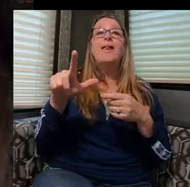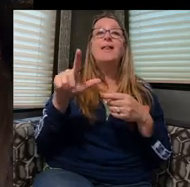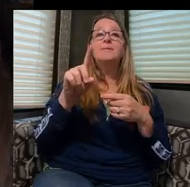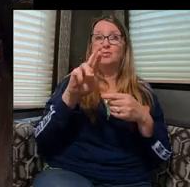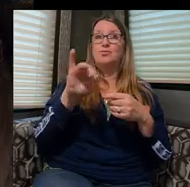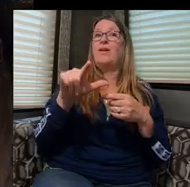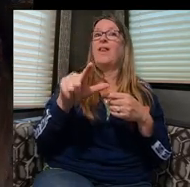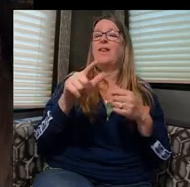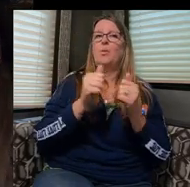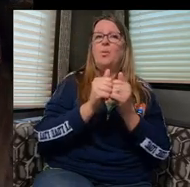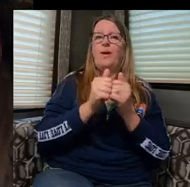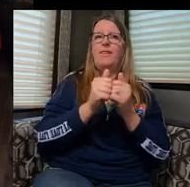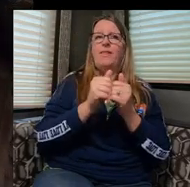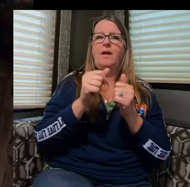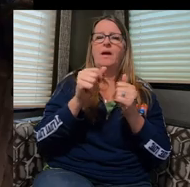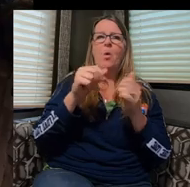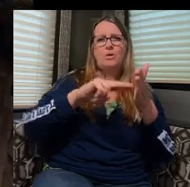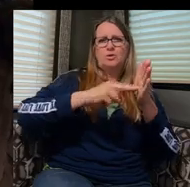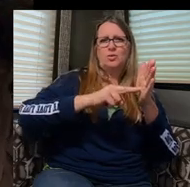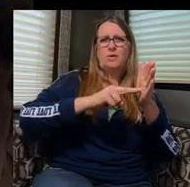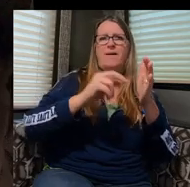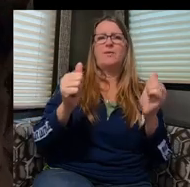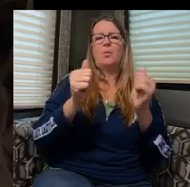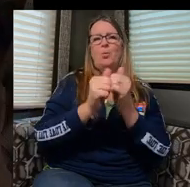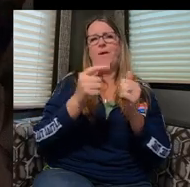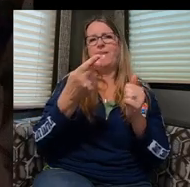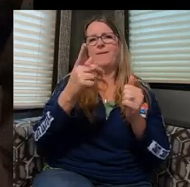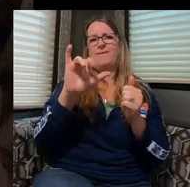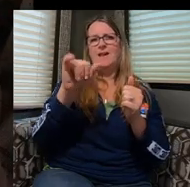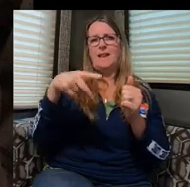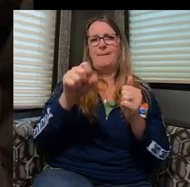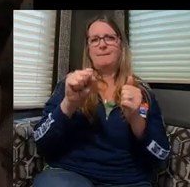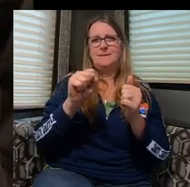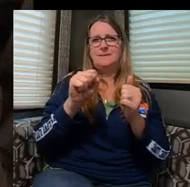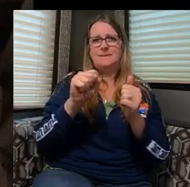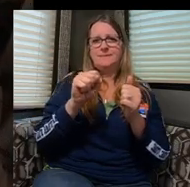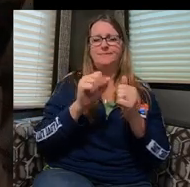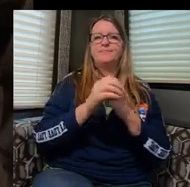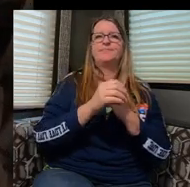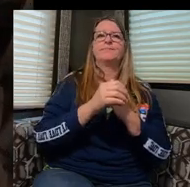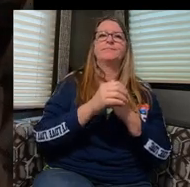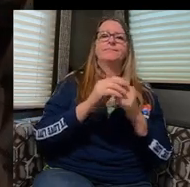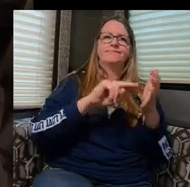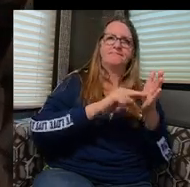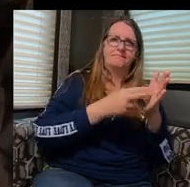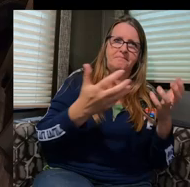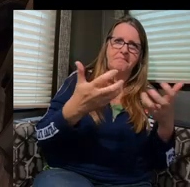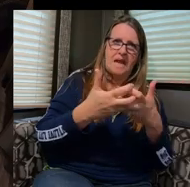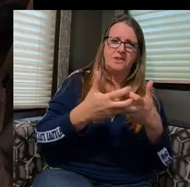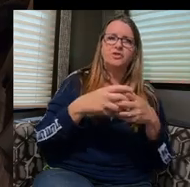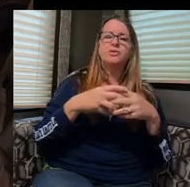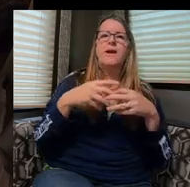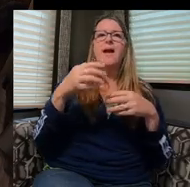need a drill, you know, or a screwdriver, whatever. This has a Phillips head on it, Phillips head